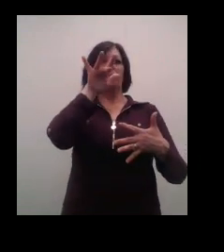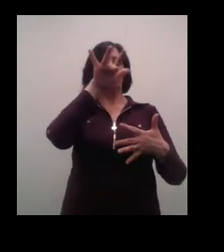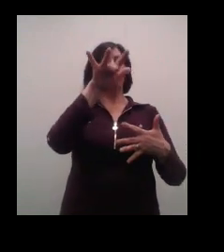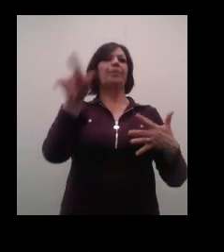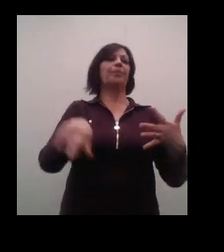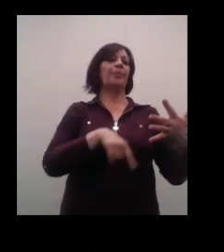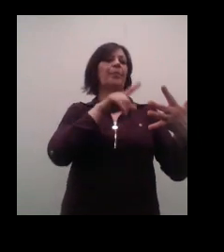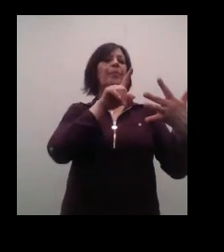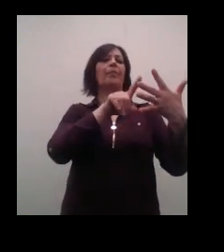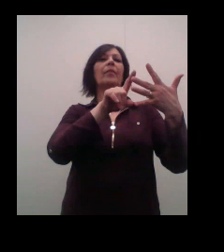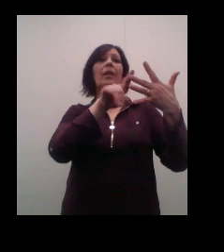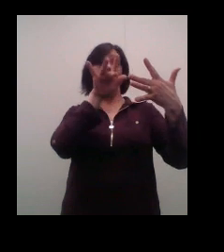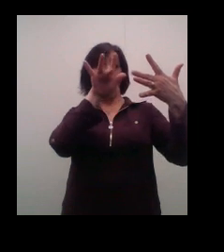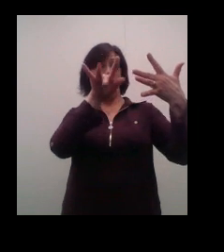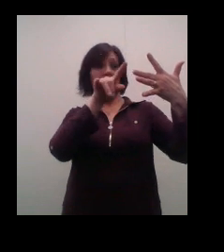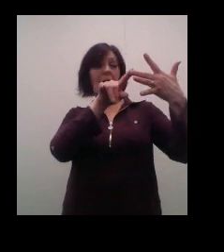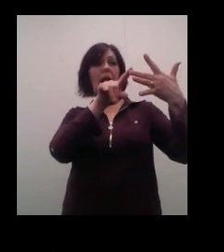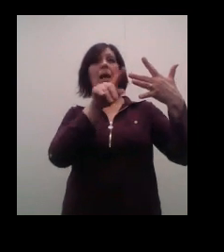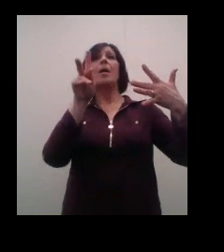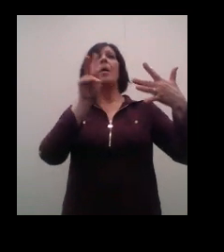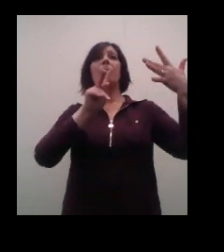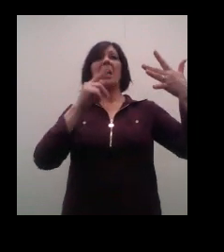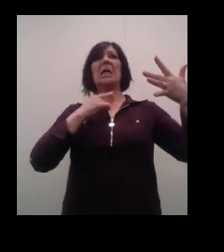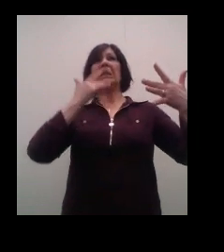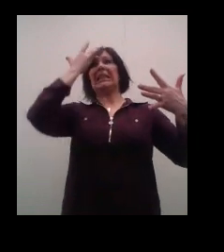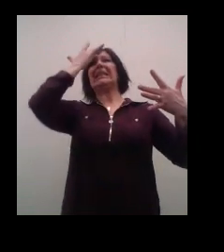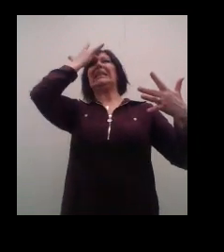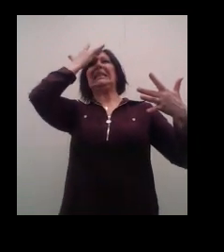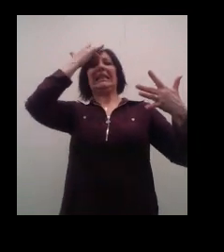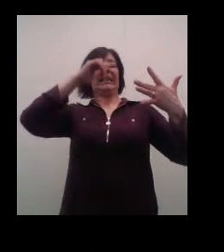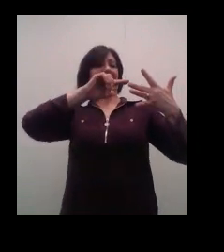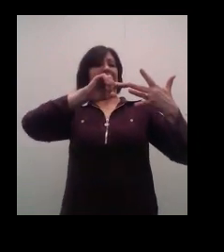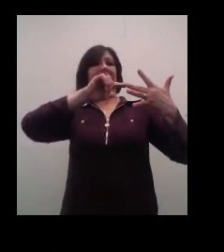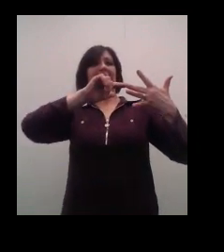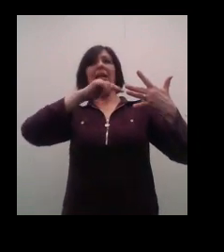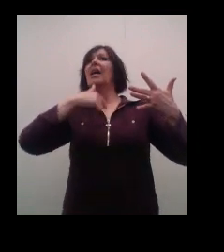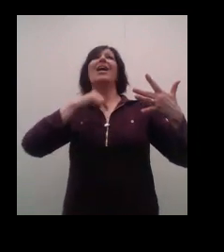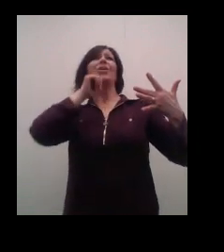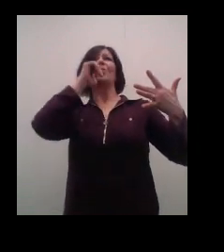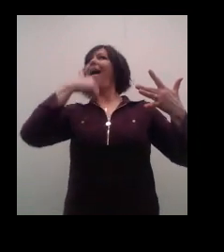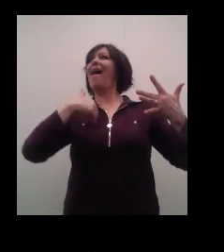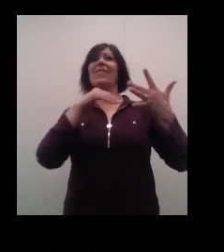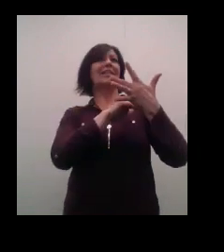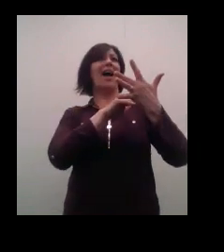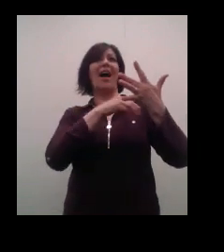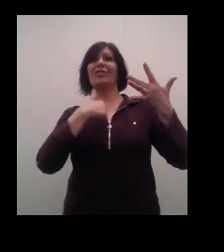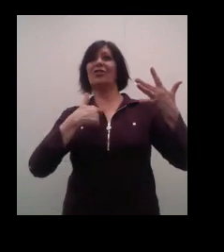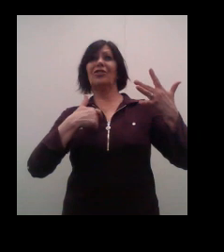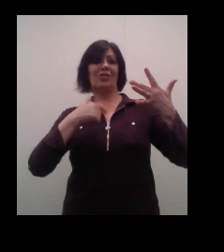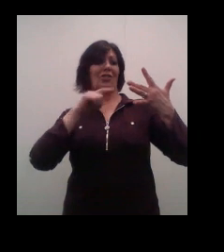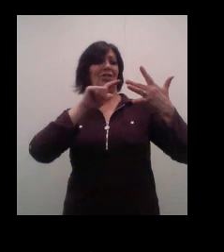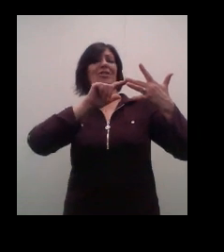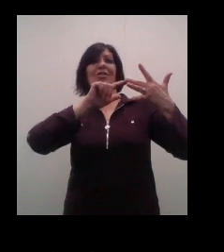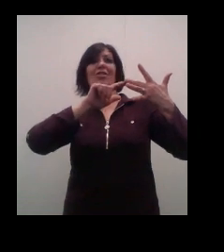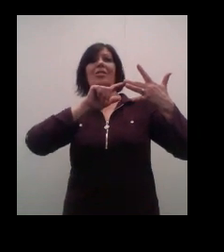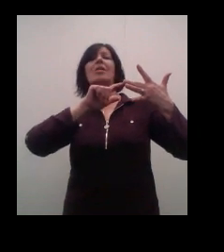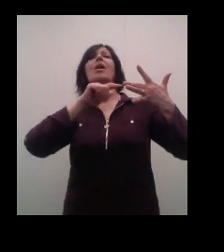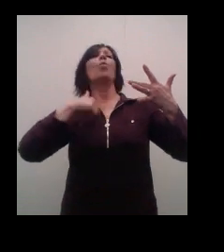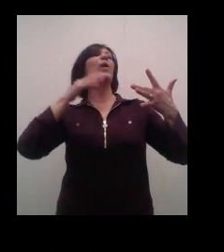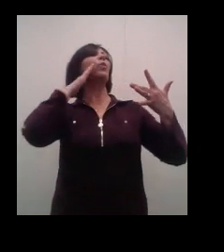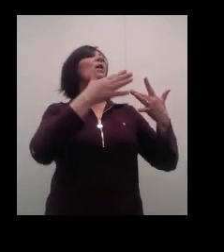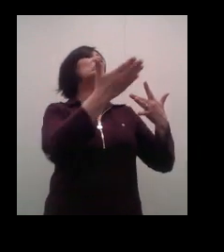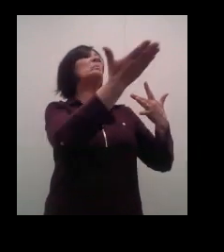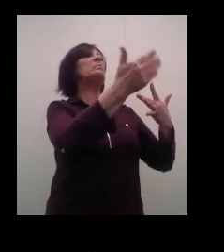button. Option 3 is for people who are ill with COVID-19 symptoms who do not have a primary care provider, and the county will test